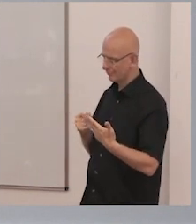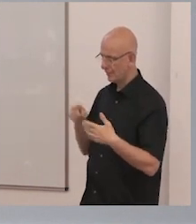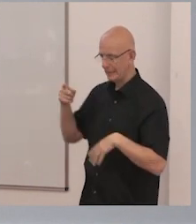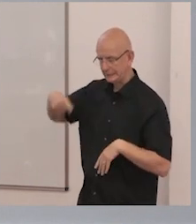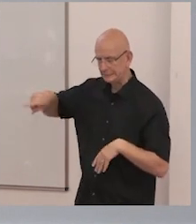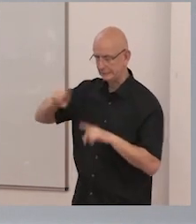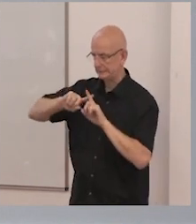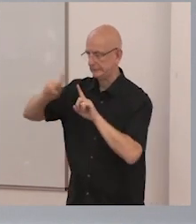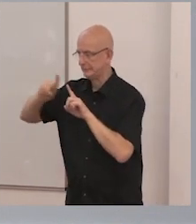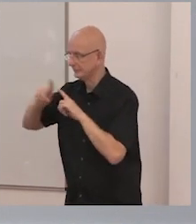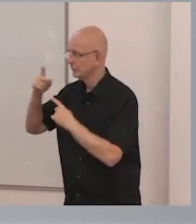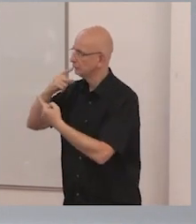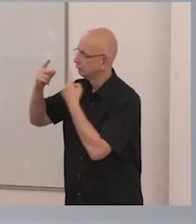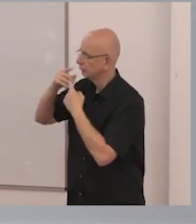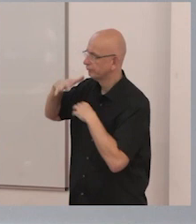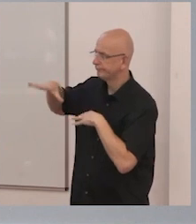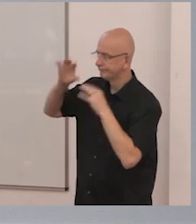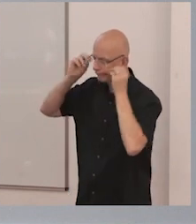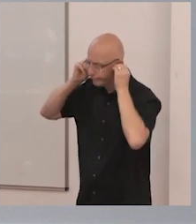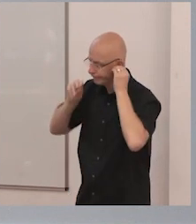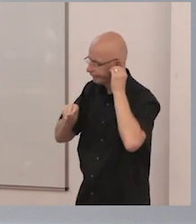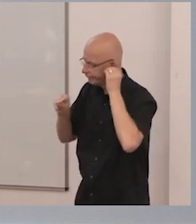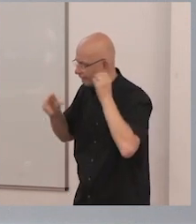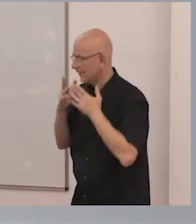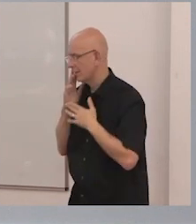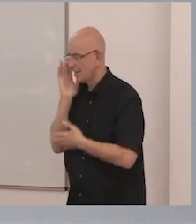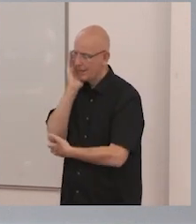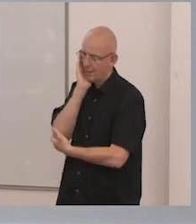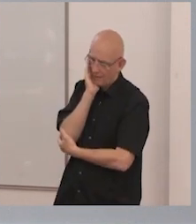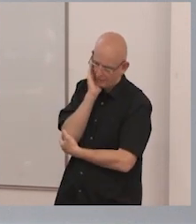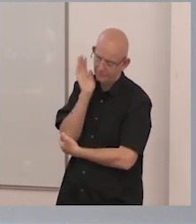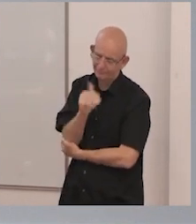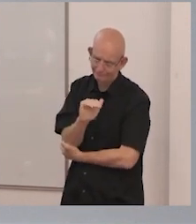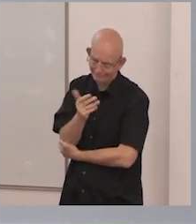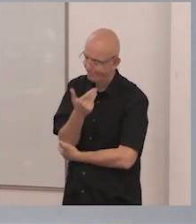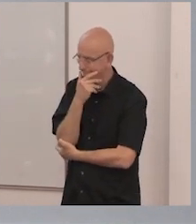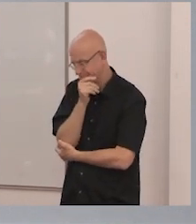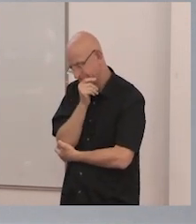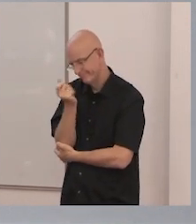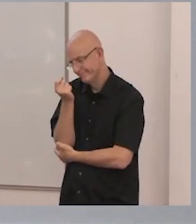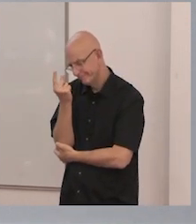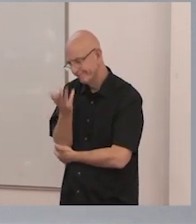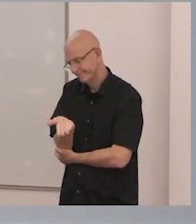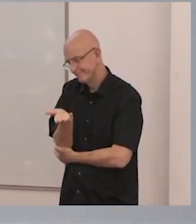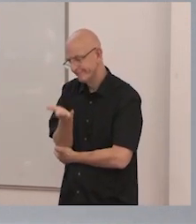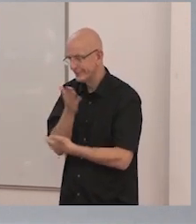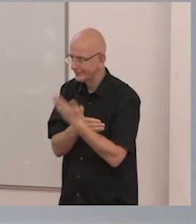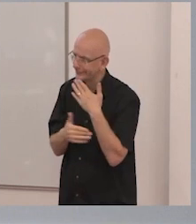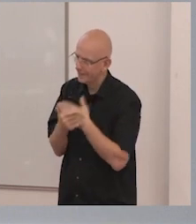It says that disabled children and young people should enjoy a decent life.